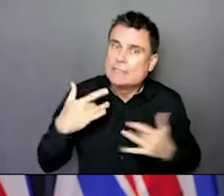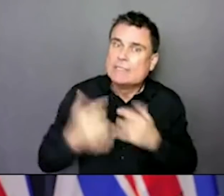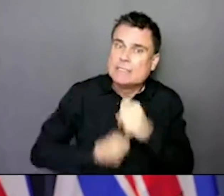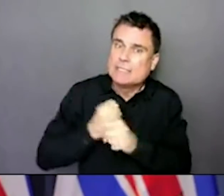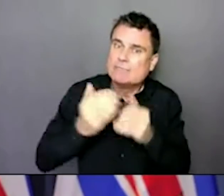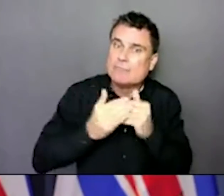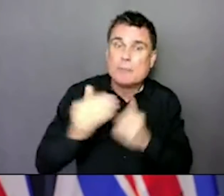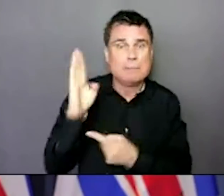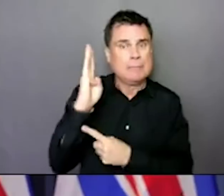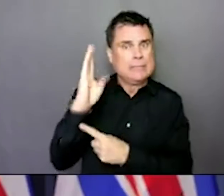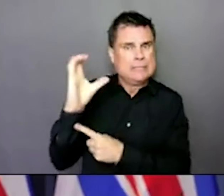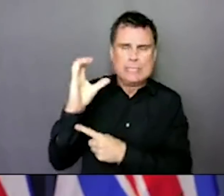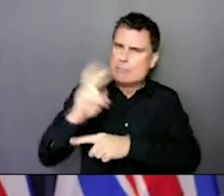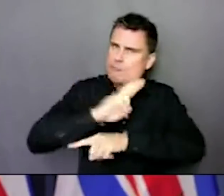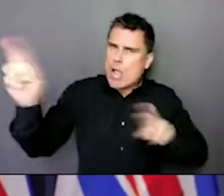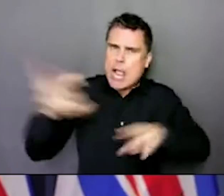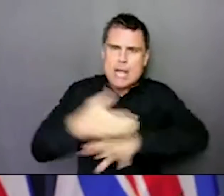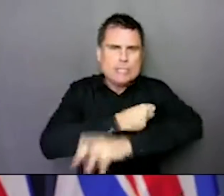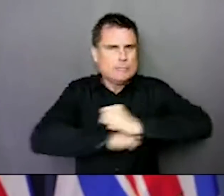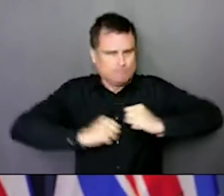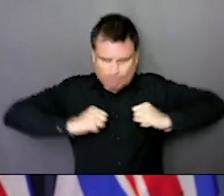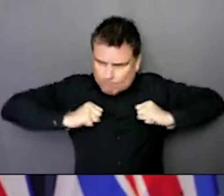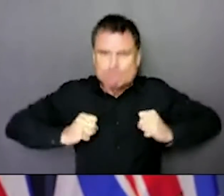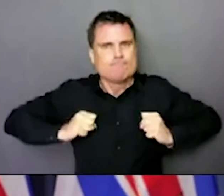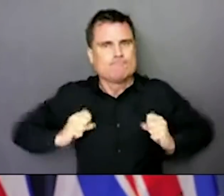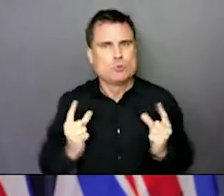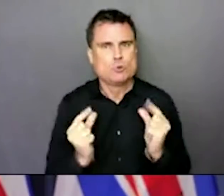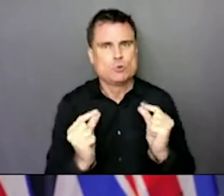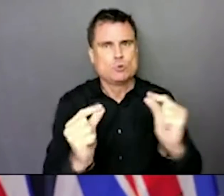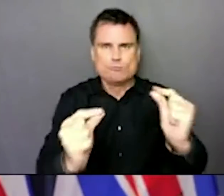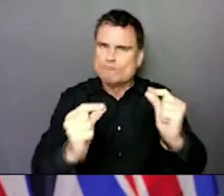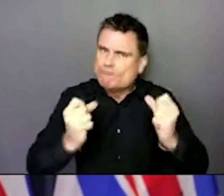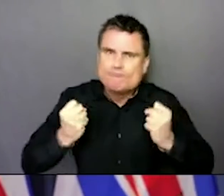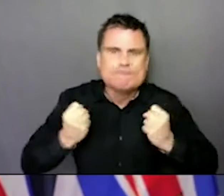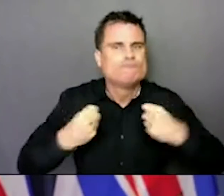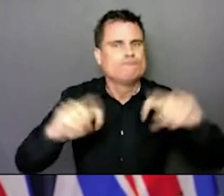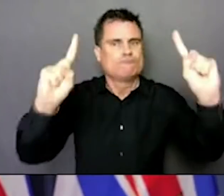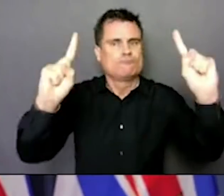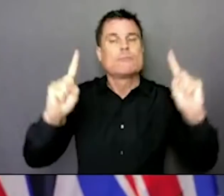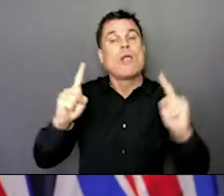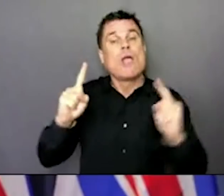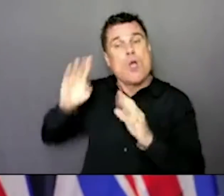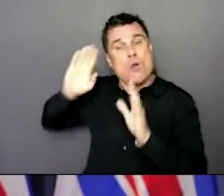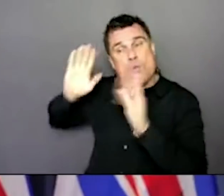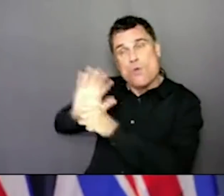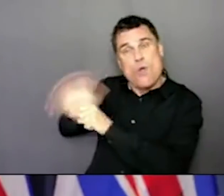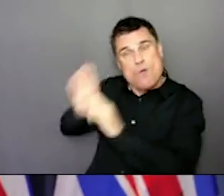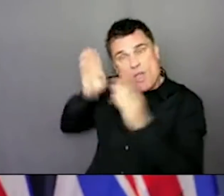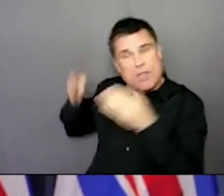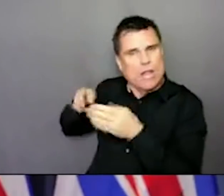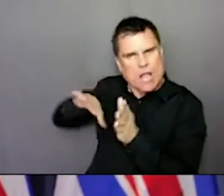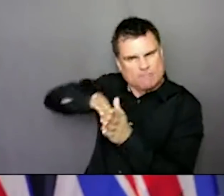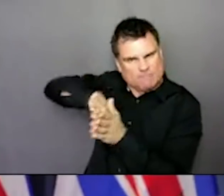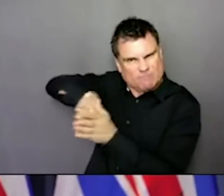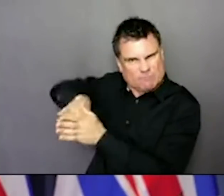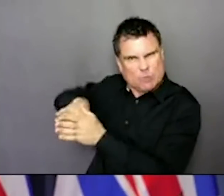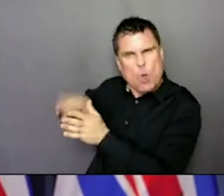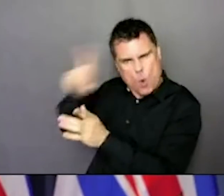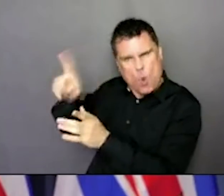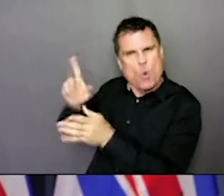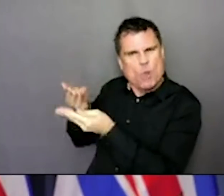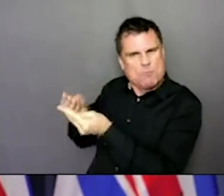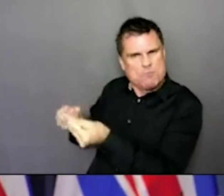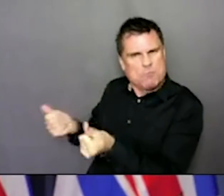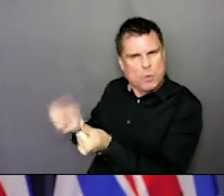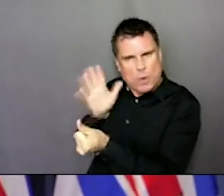as we put the pandemic behind us in the months ahead and start focusing on getting back to a place where we can enjoy the splendor and bounty of